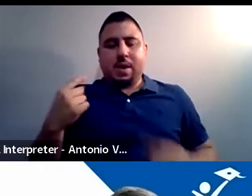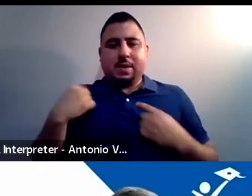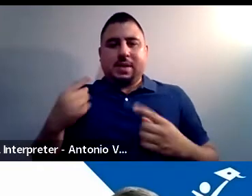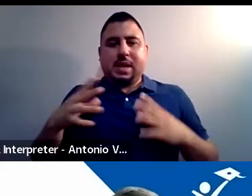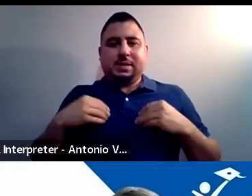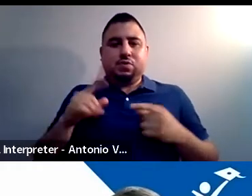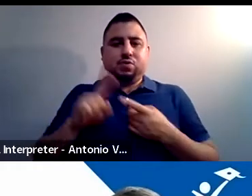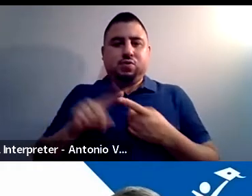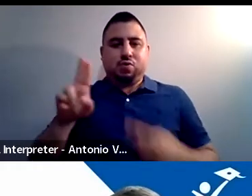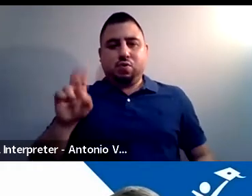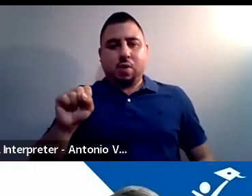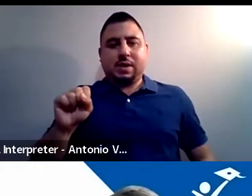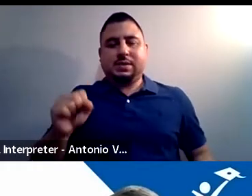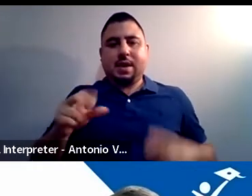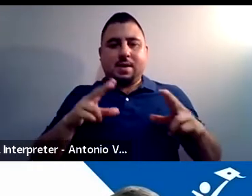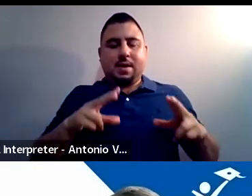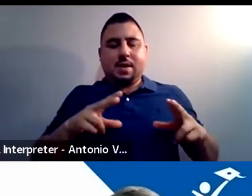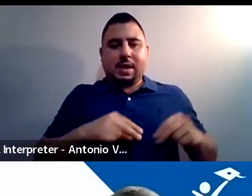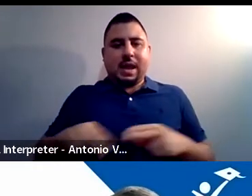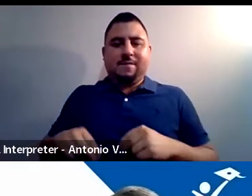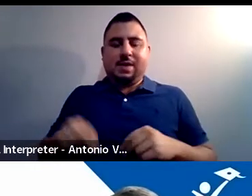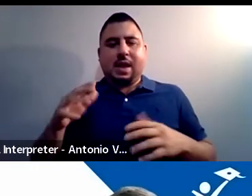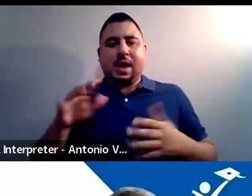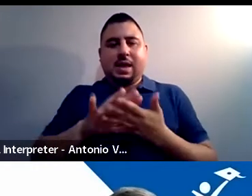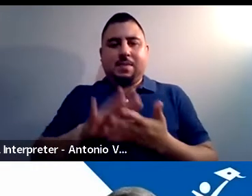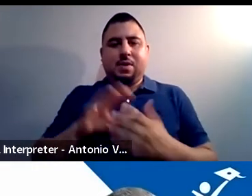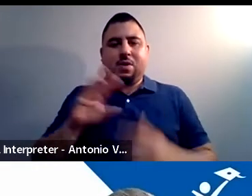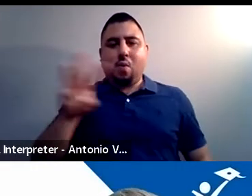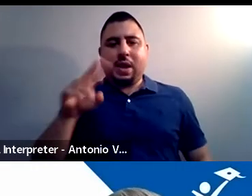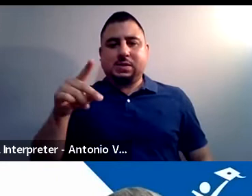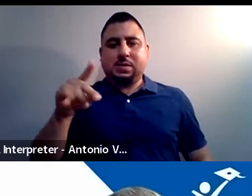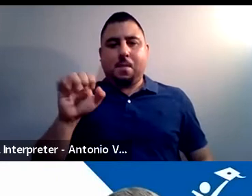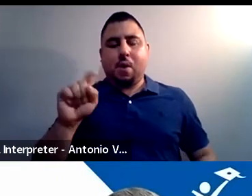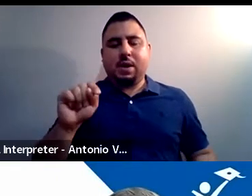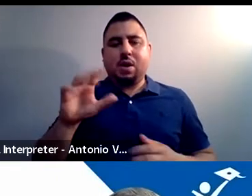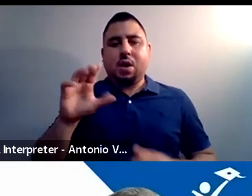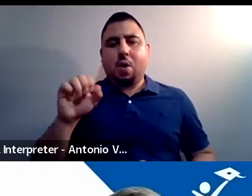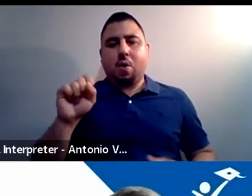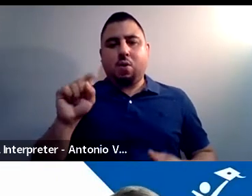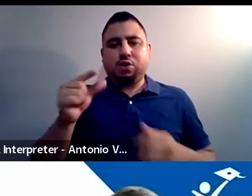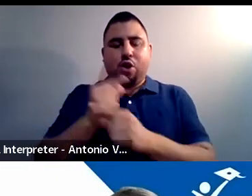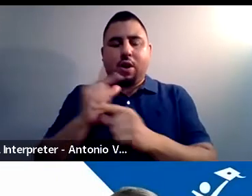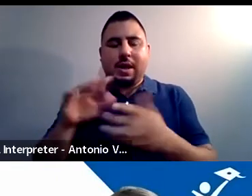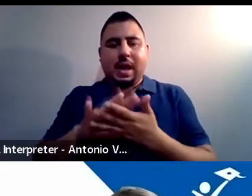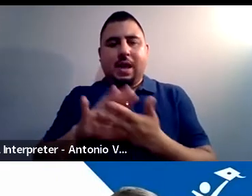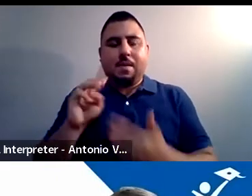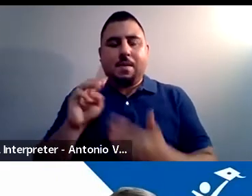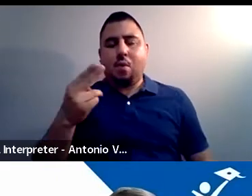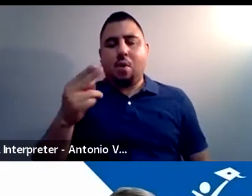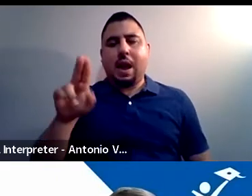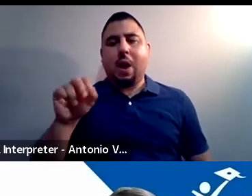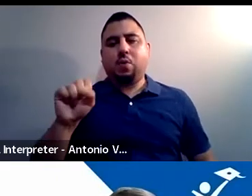to the United States Naval Academy, West Point, the Coast Guard Academy, the Marine Merchants Academy, Morehouse